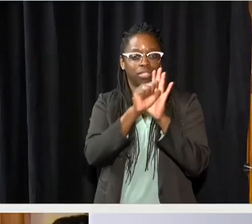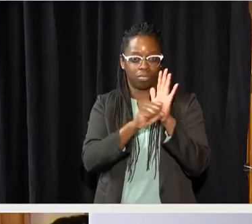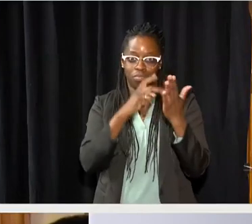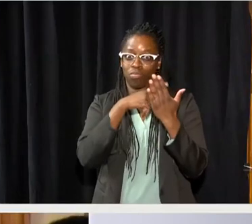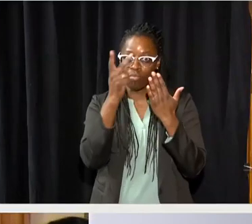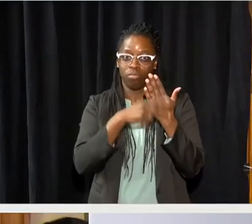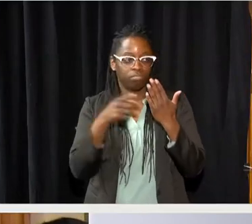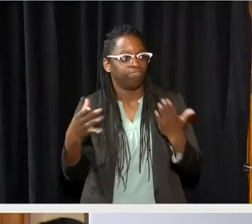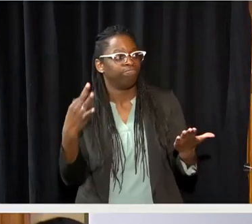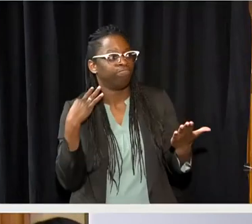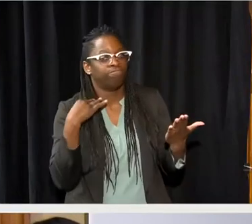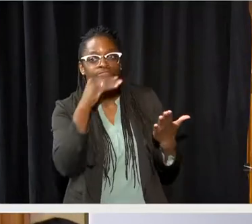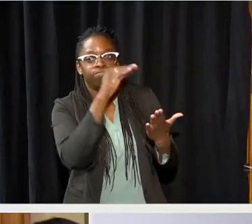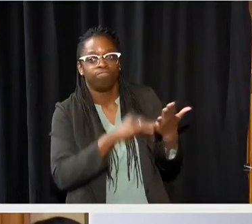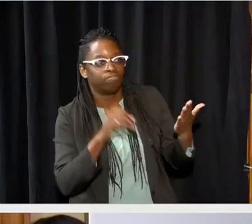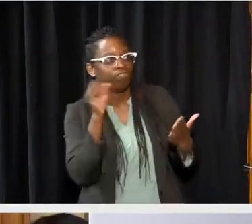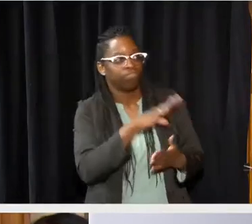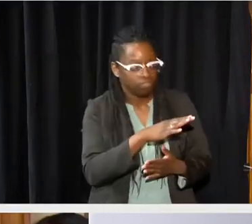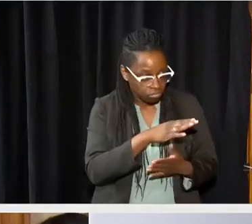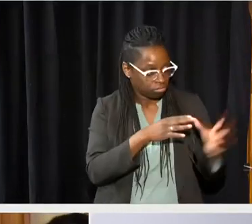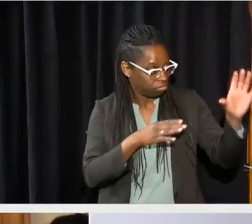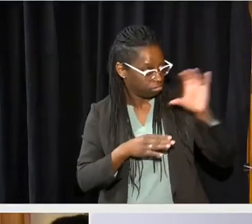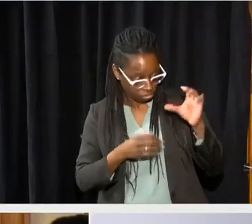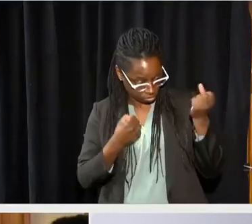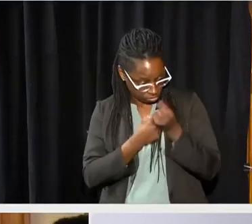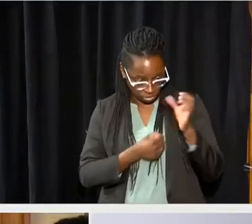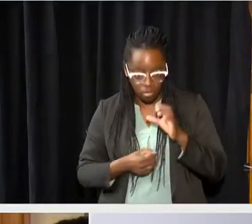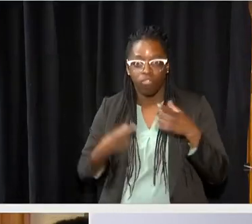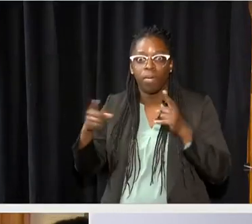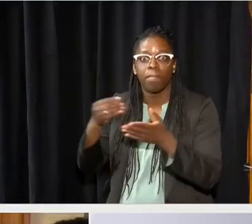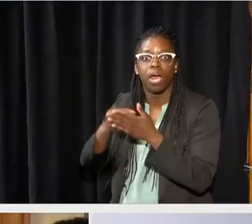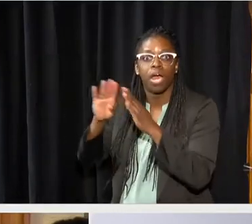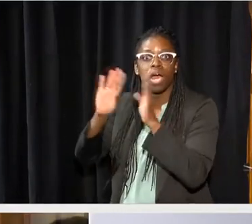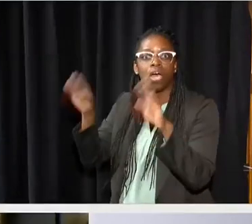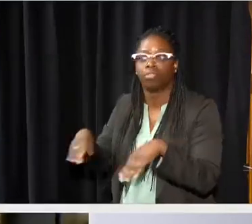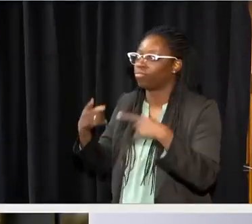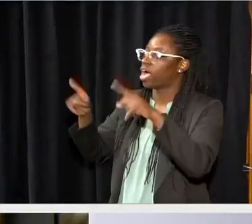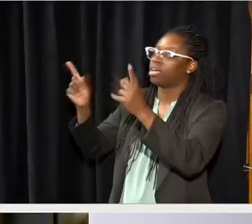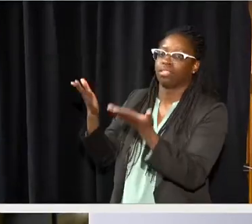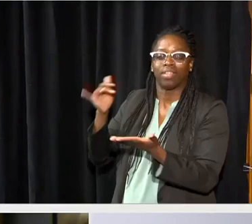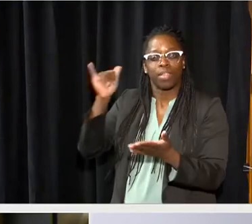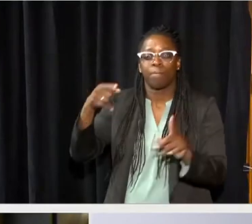that helped. And now they're homeowners in Haverhill. See,